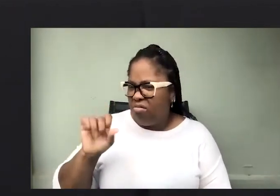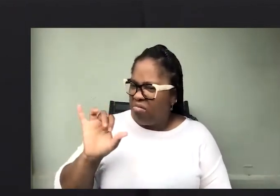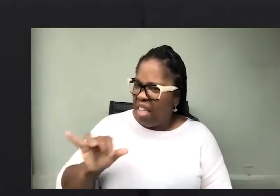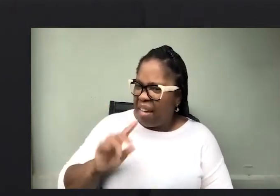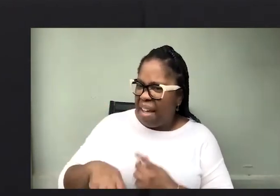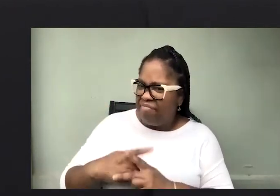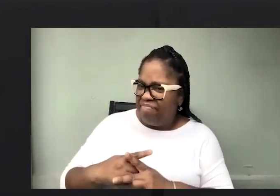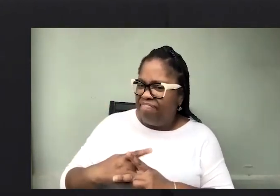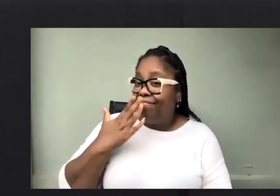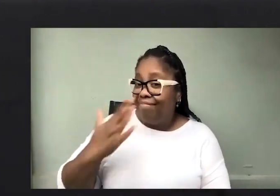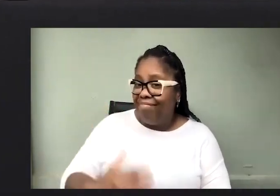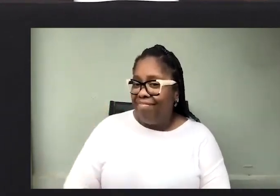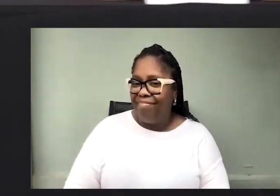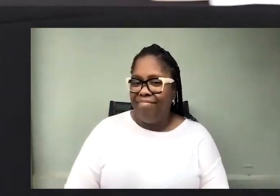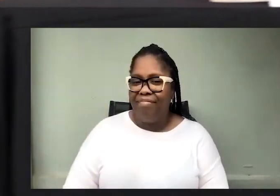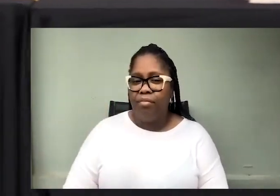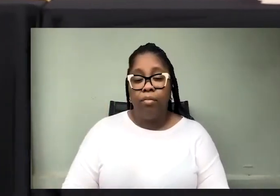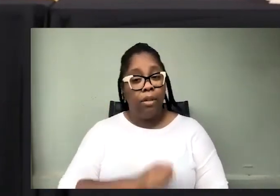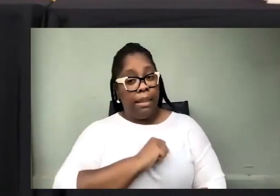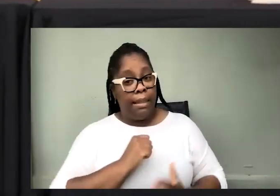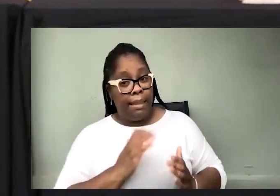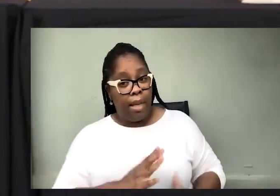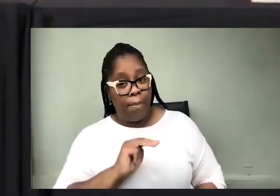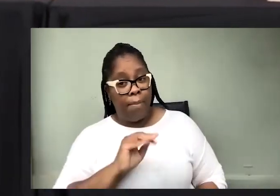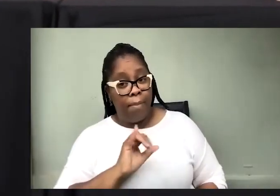you. Senator Min.